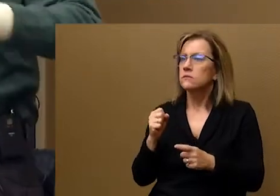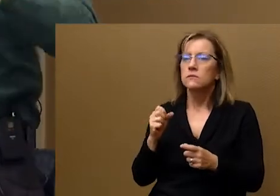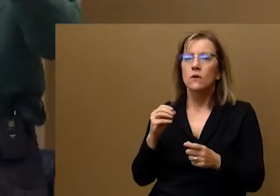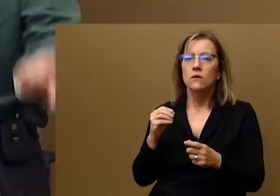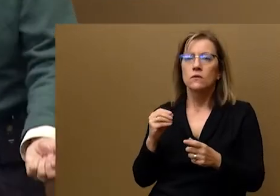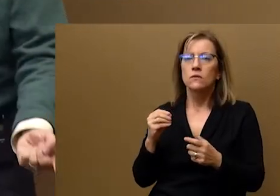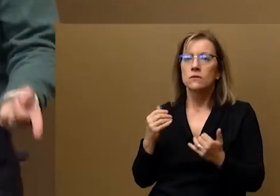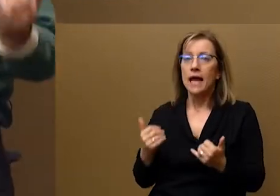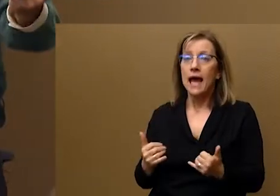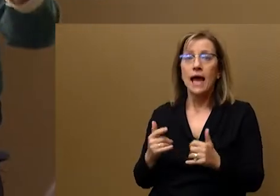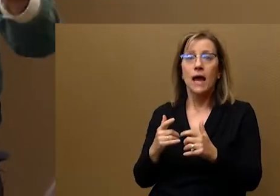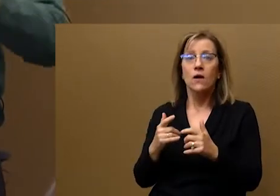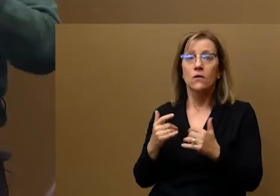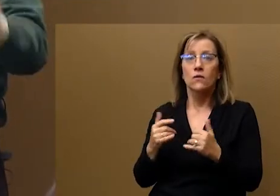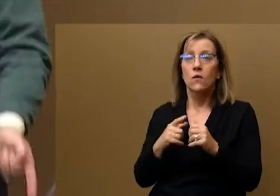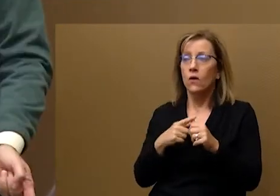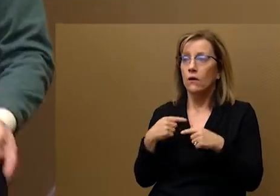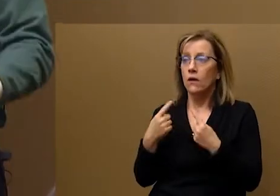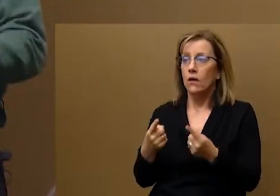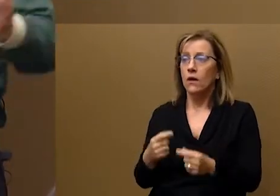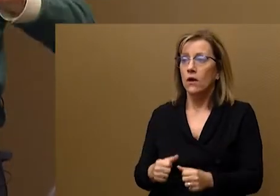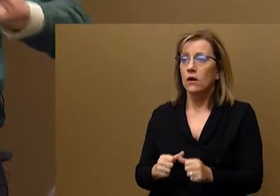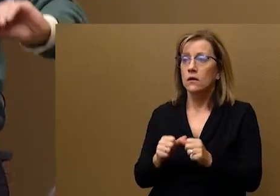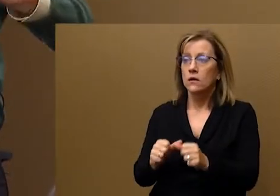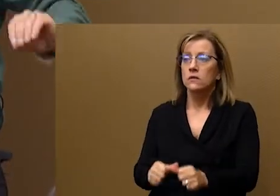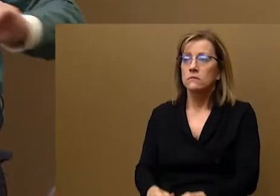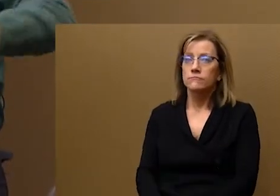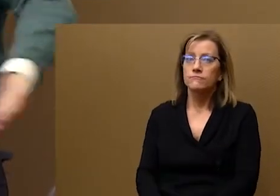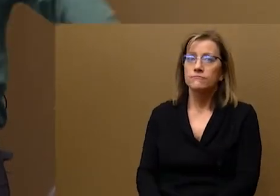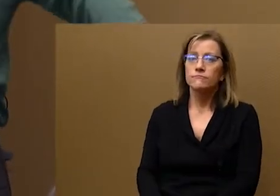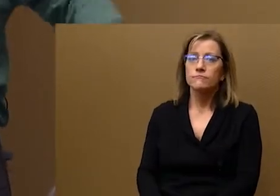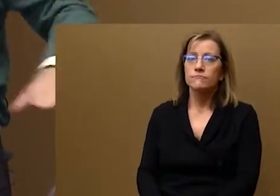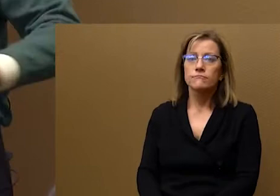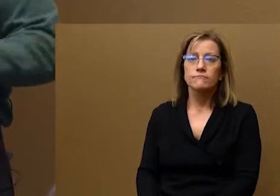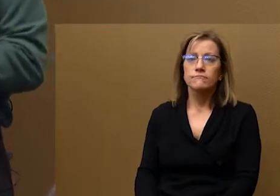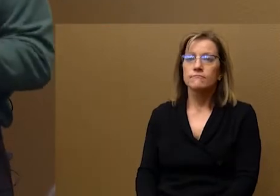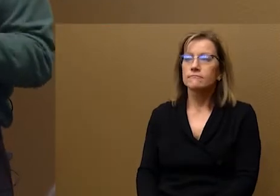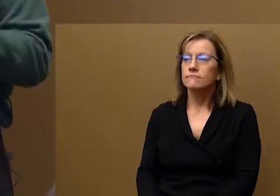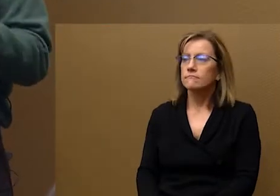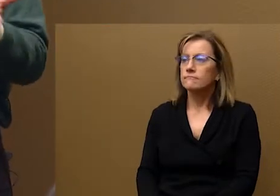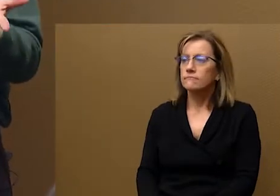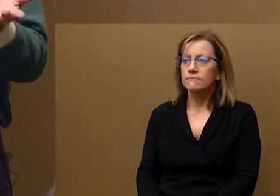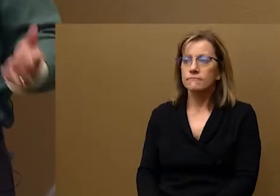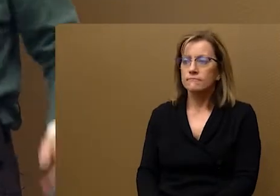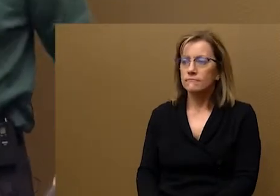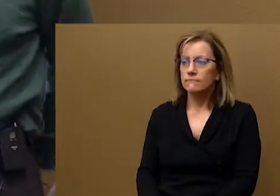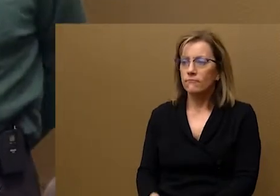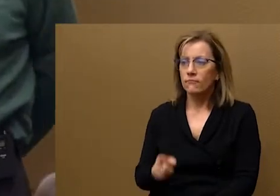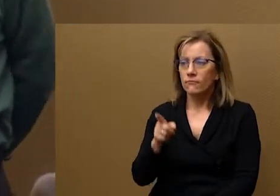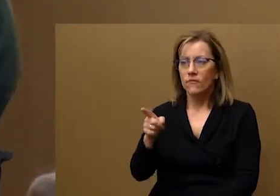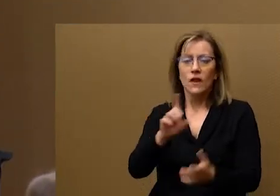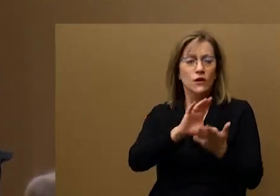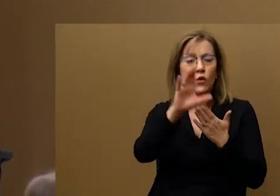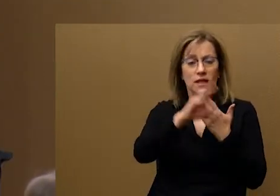So now, you mean now or all along? No one is teaching children about deaf culture?